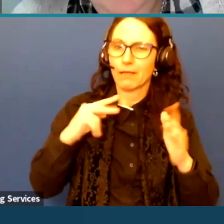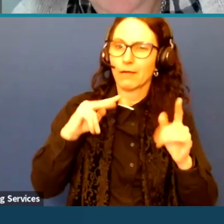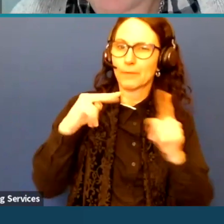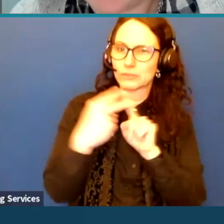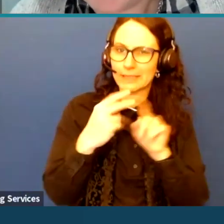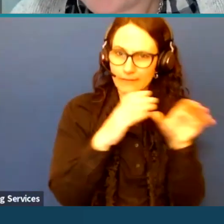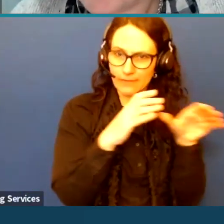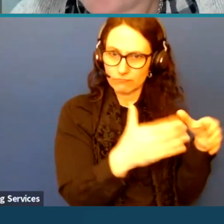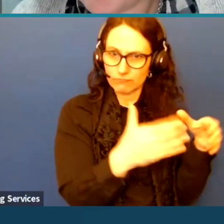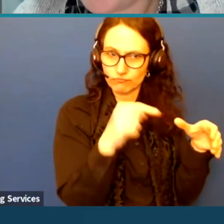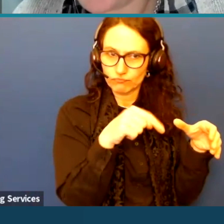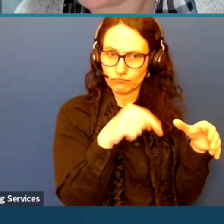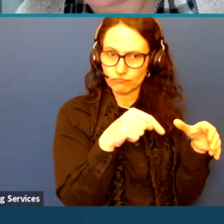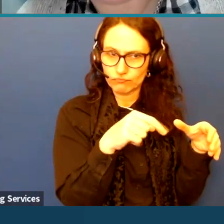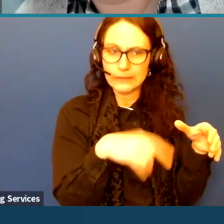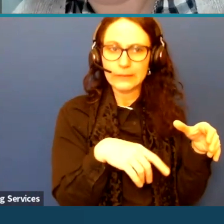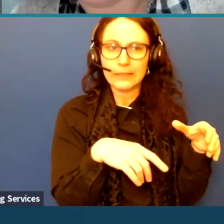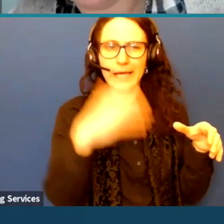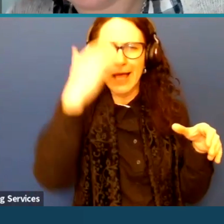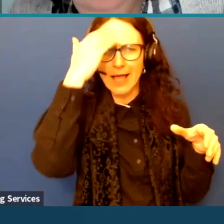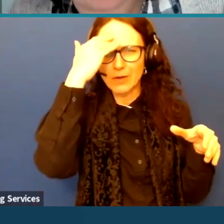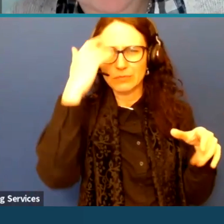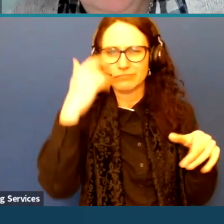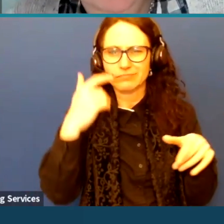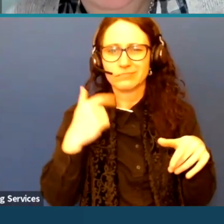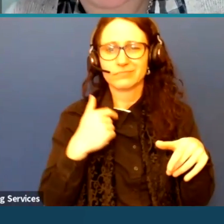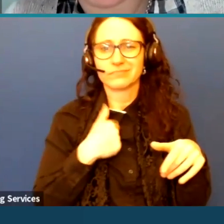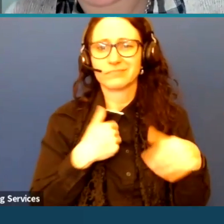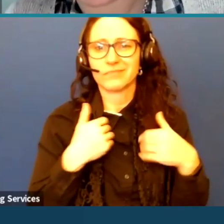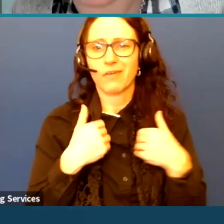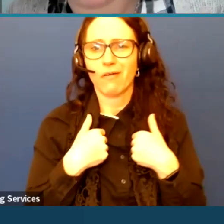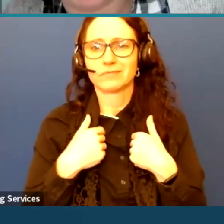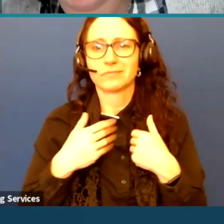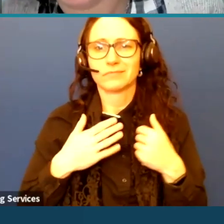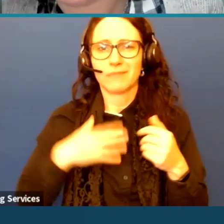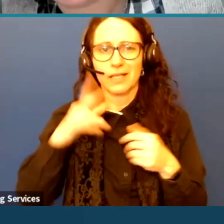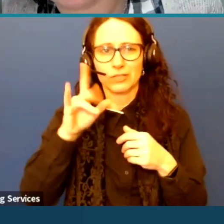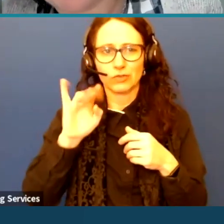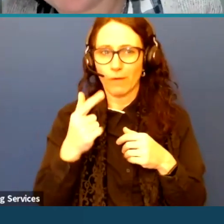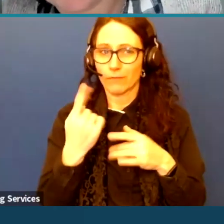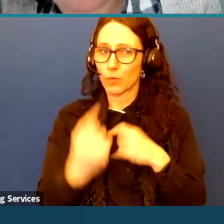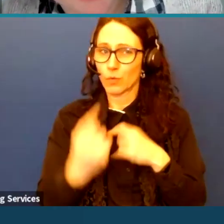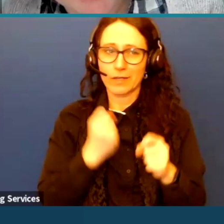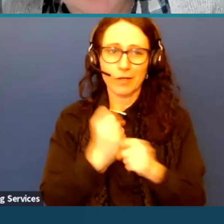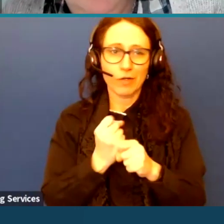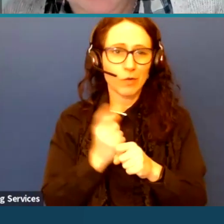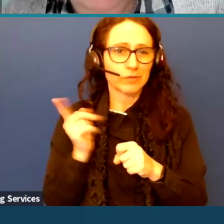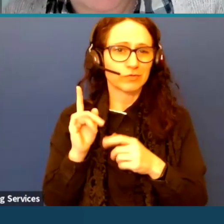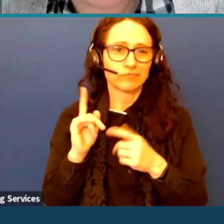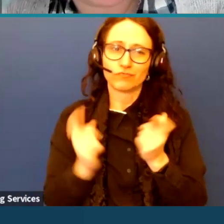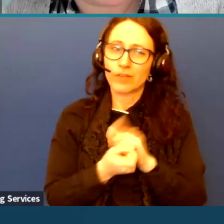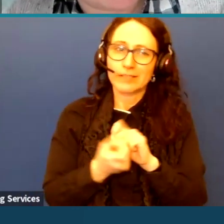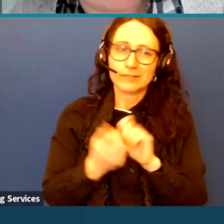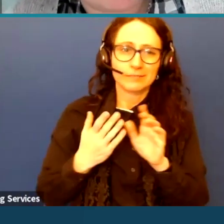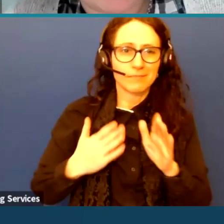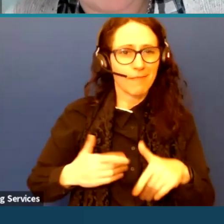if you wouldn't mind. I know I have had my dog for a year, and she has changed my life in so many positive ways. Would you be able